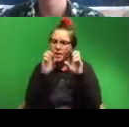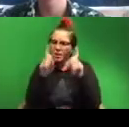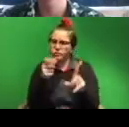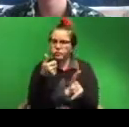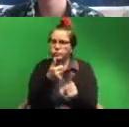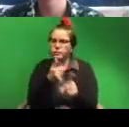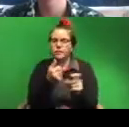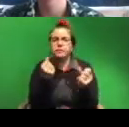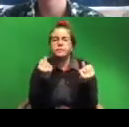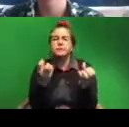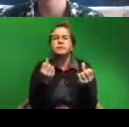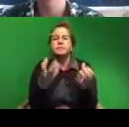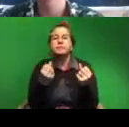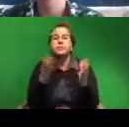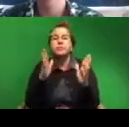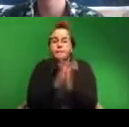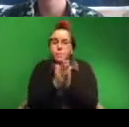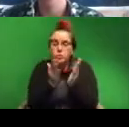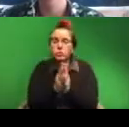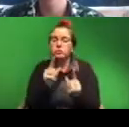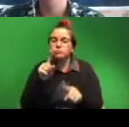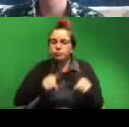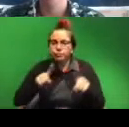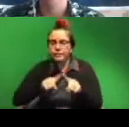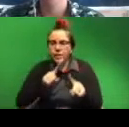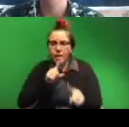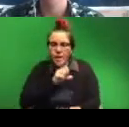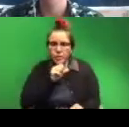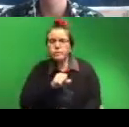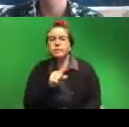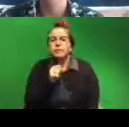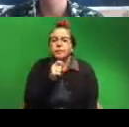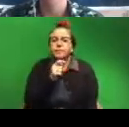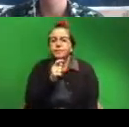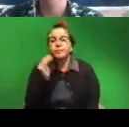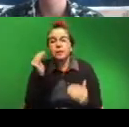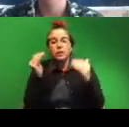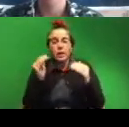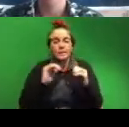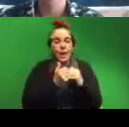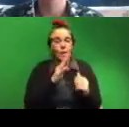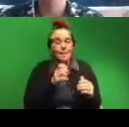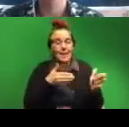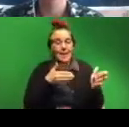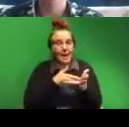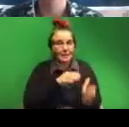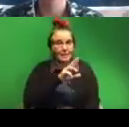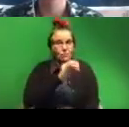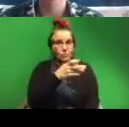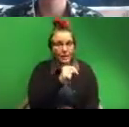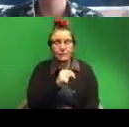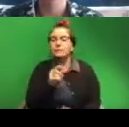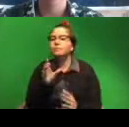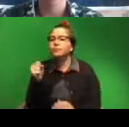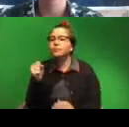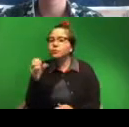of really, really great books for all sorts of different ages. For adults, How to Be Anti-Racist and also So You Want to Talk About